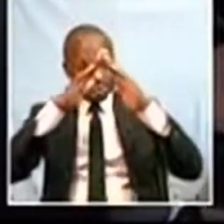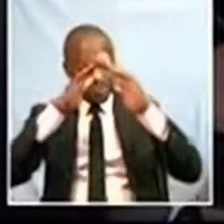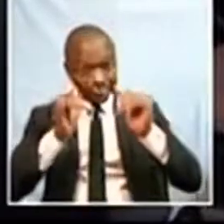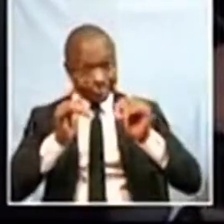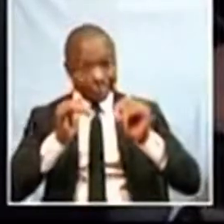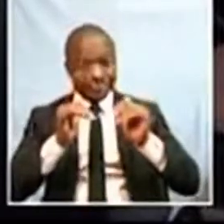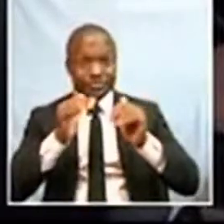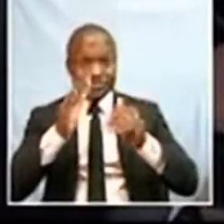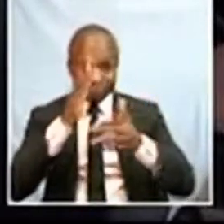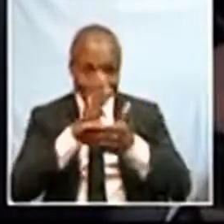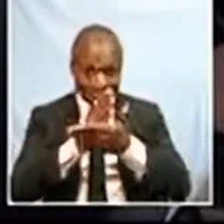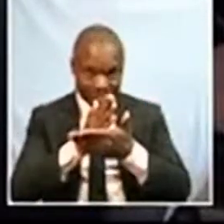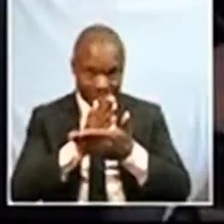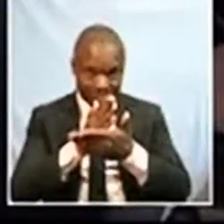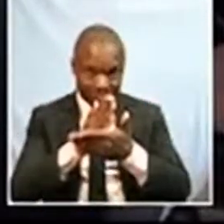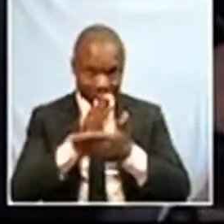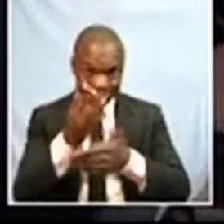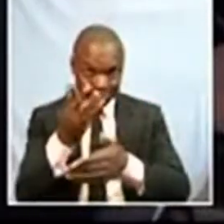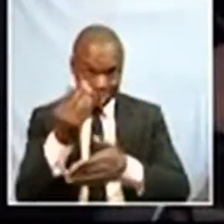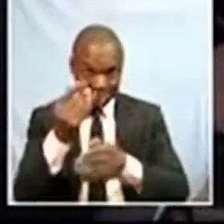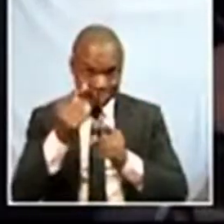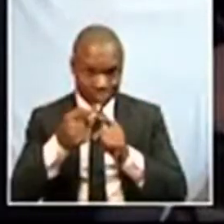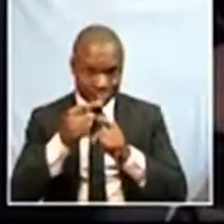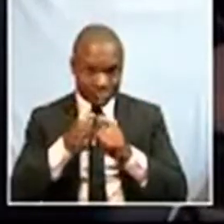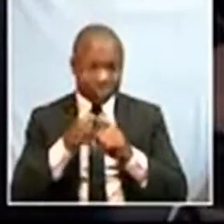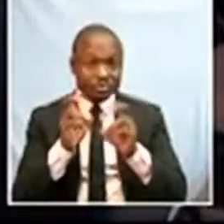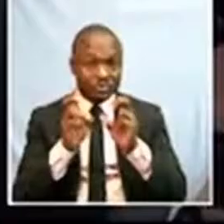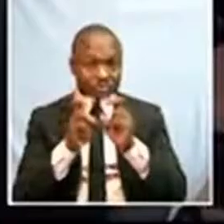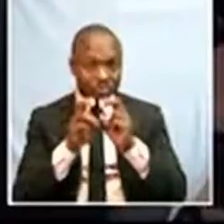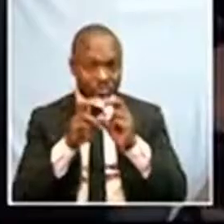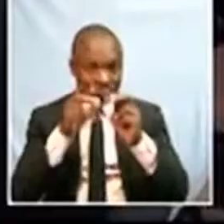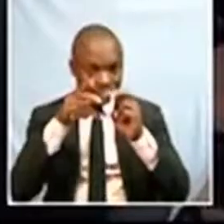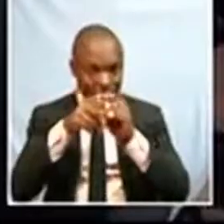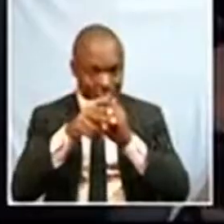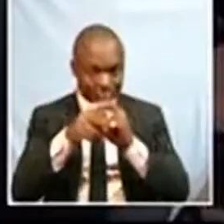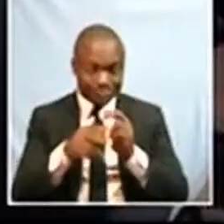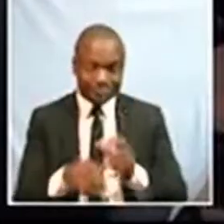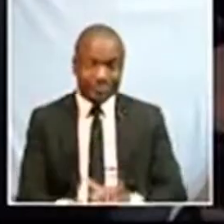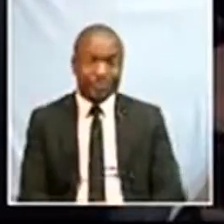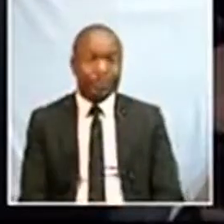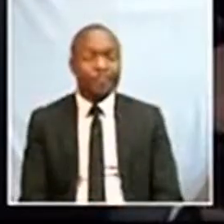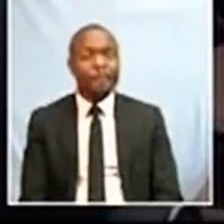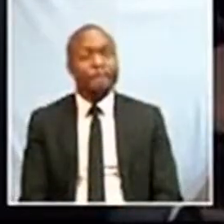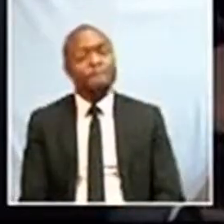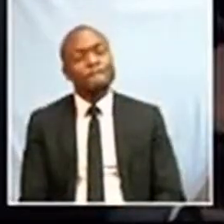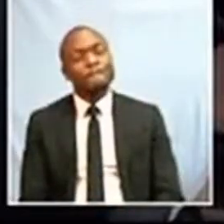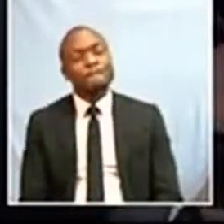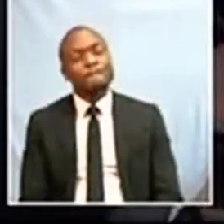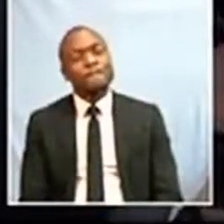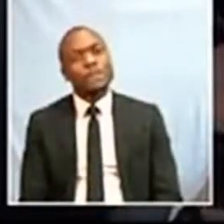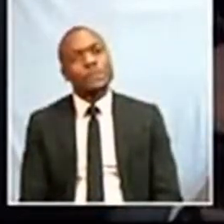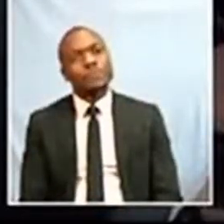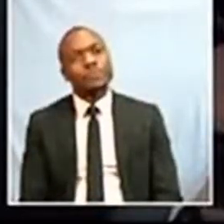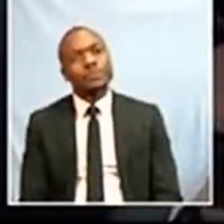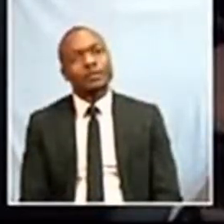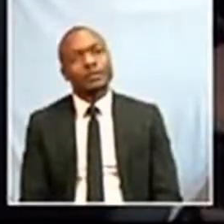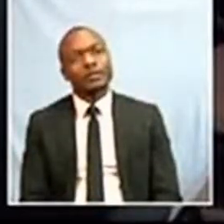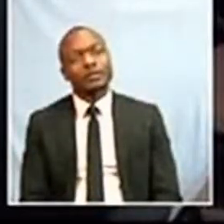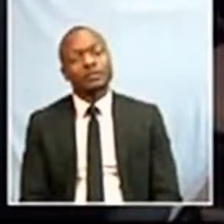has stalled for 14 months and the contract was terminated. and